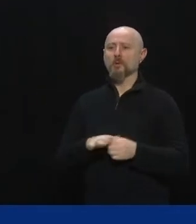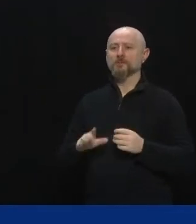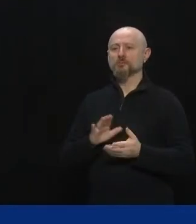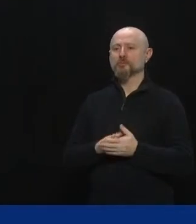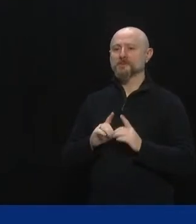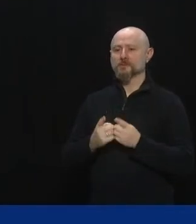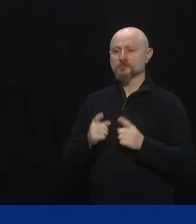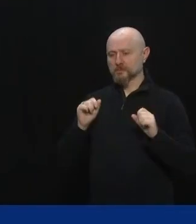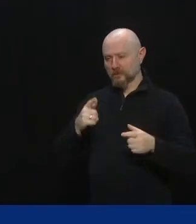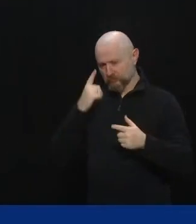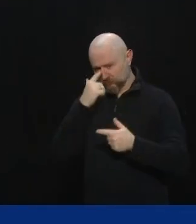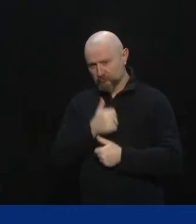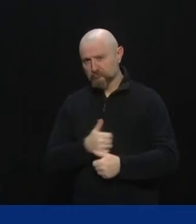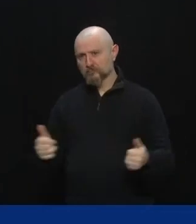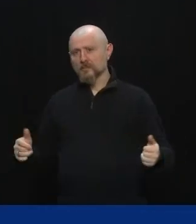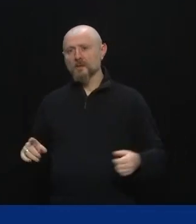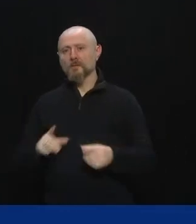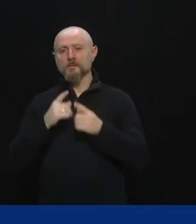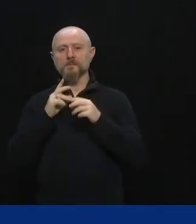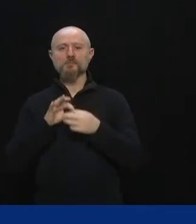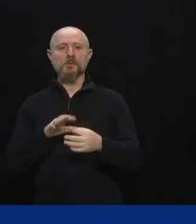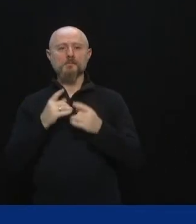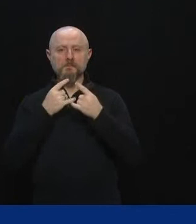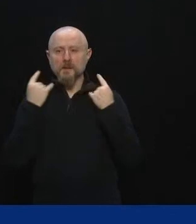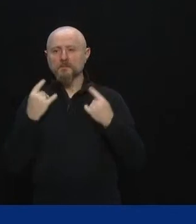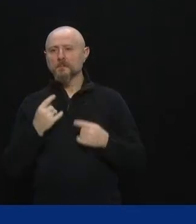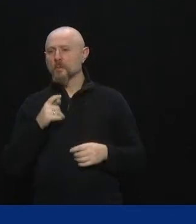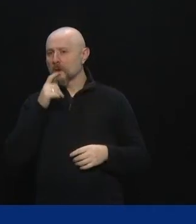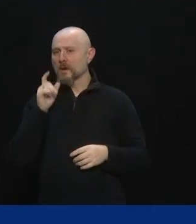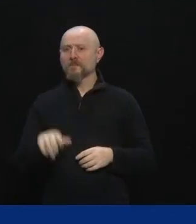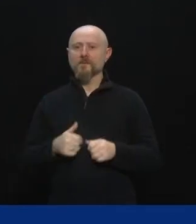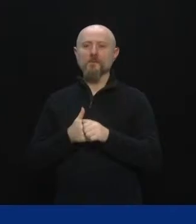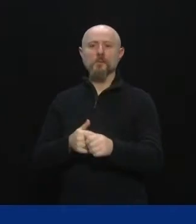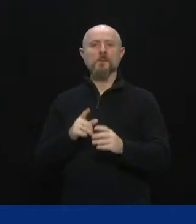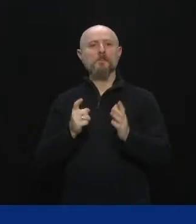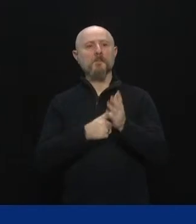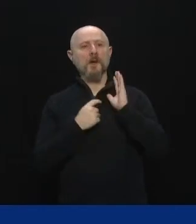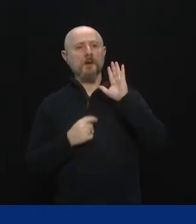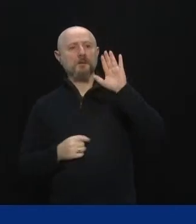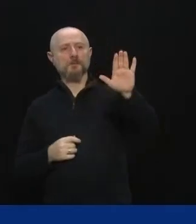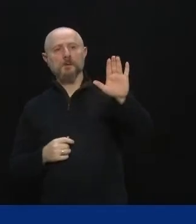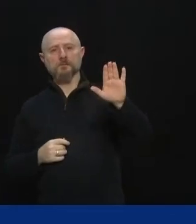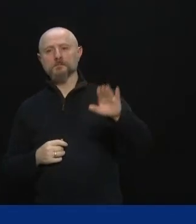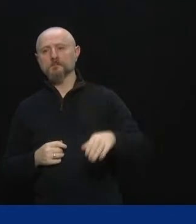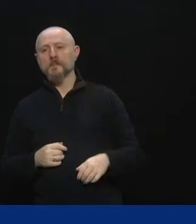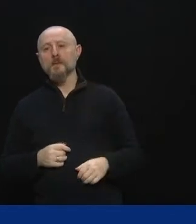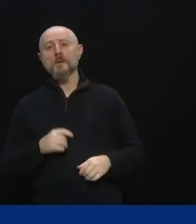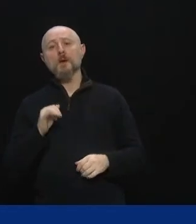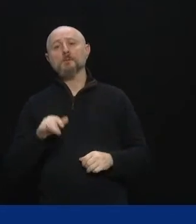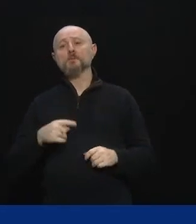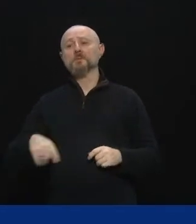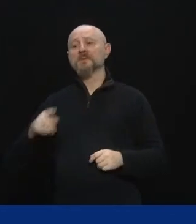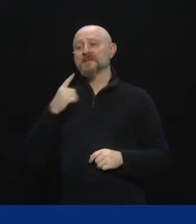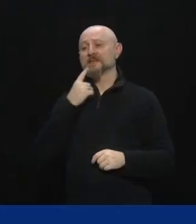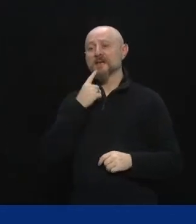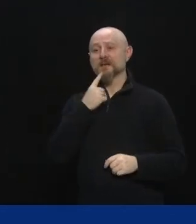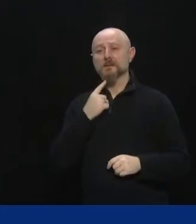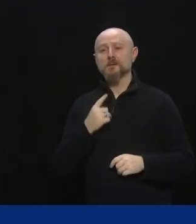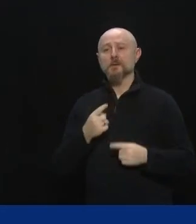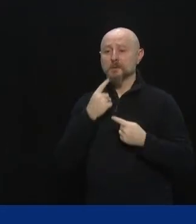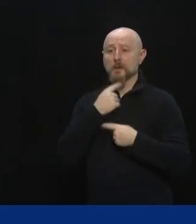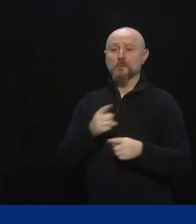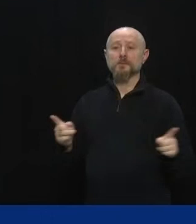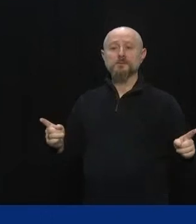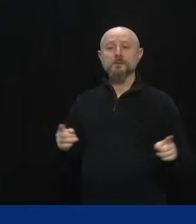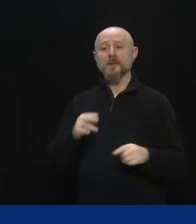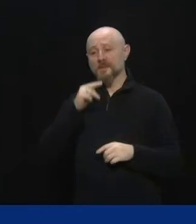they want regarding masks, and they don't have to obey your mandate. He's also issued an order that Nassau will not